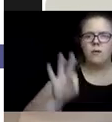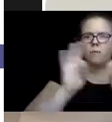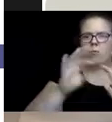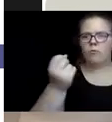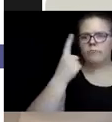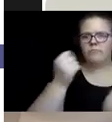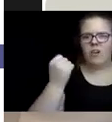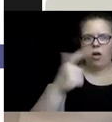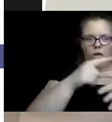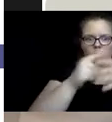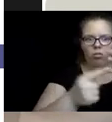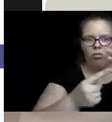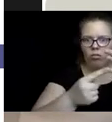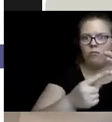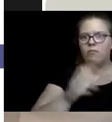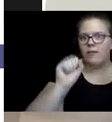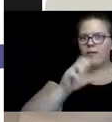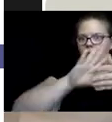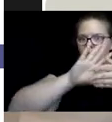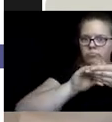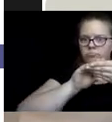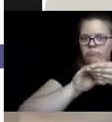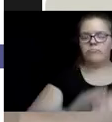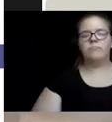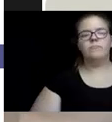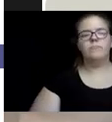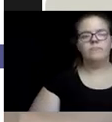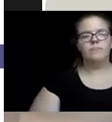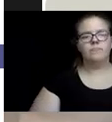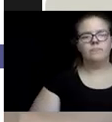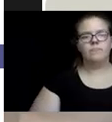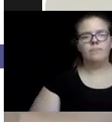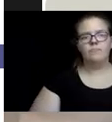of these work together. Next slide, please.